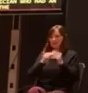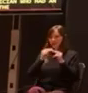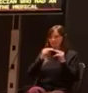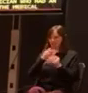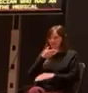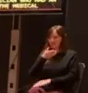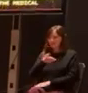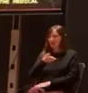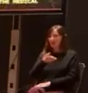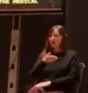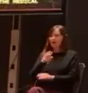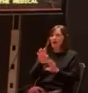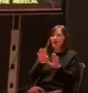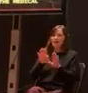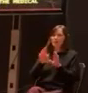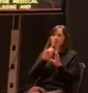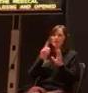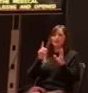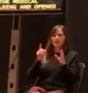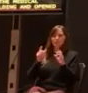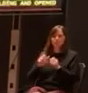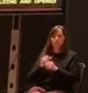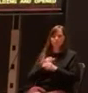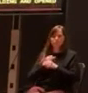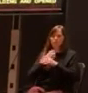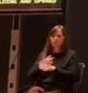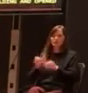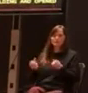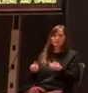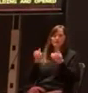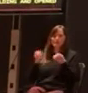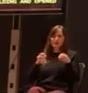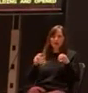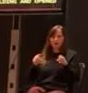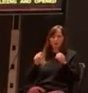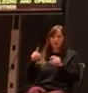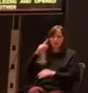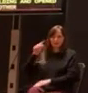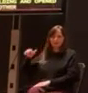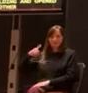and opened doors for other minority professionals.